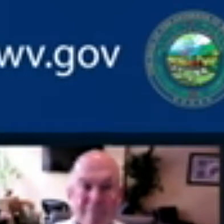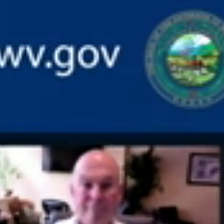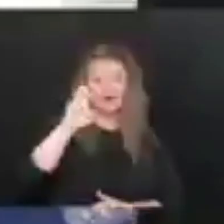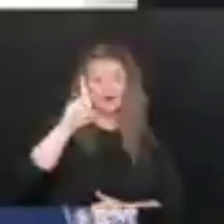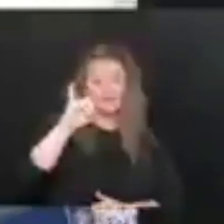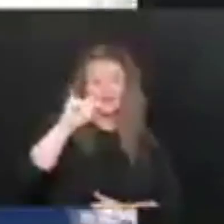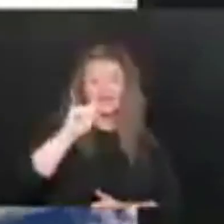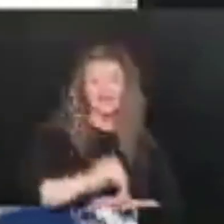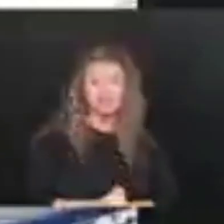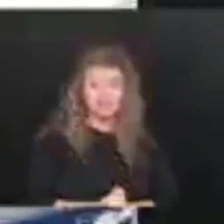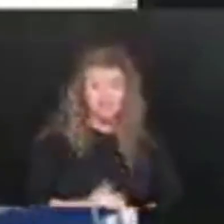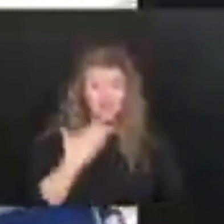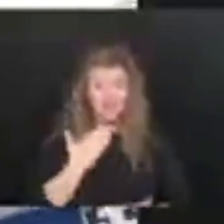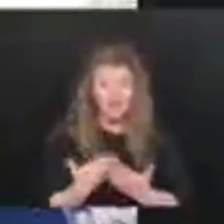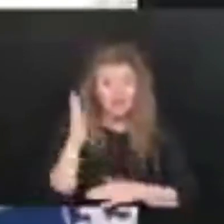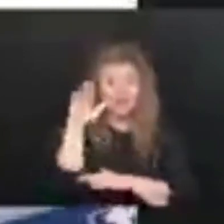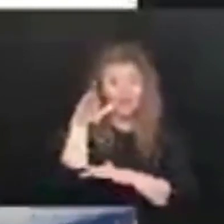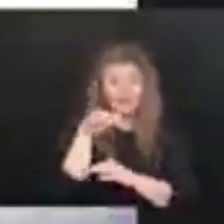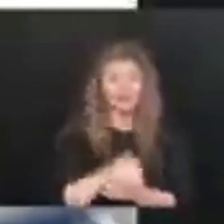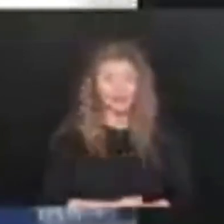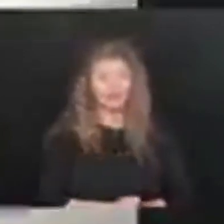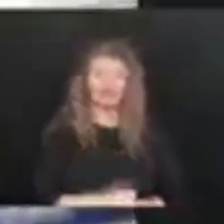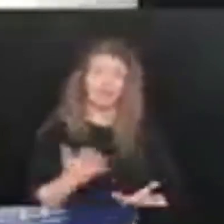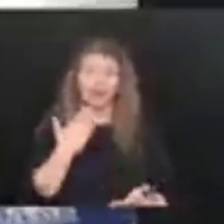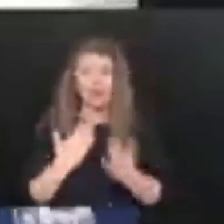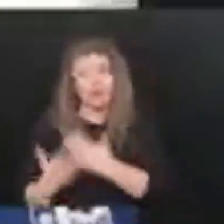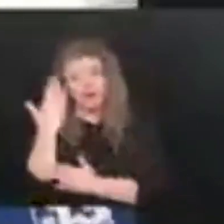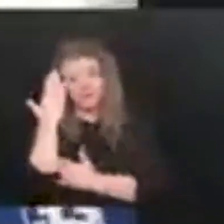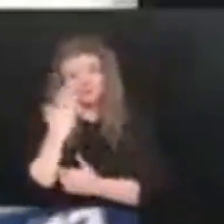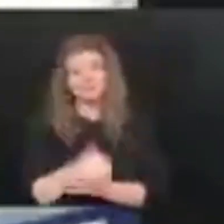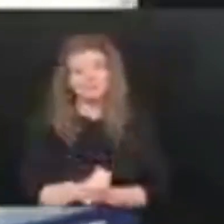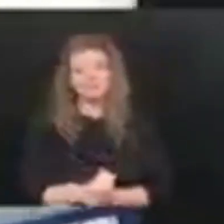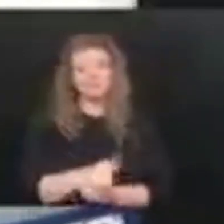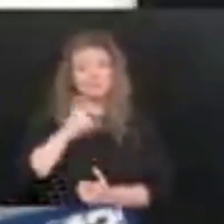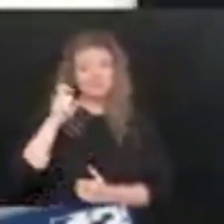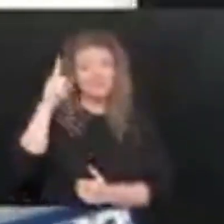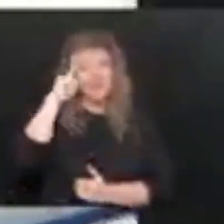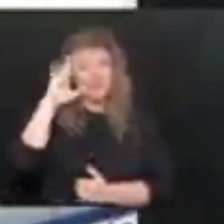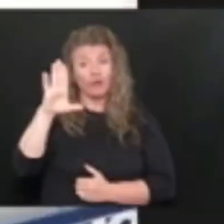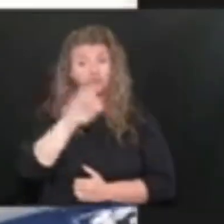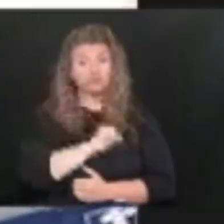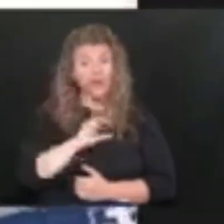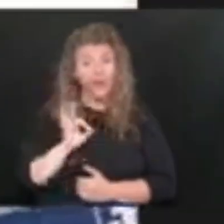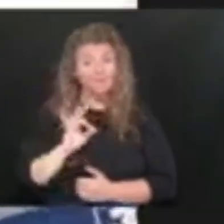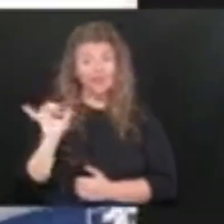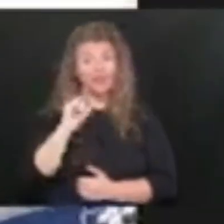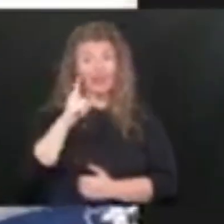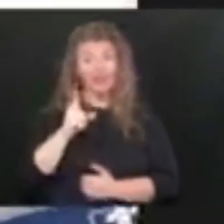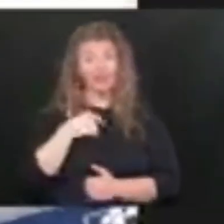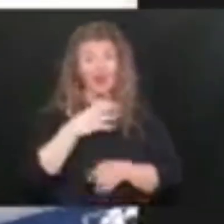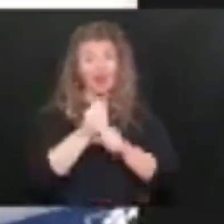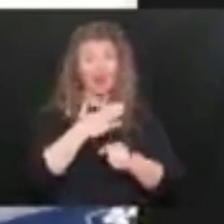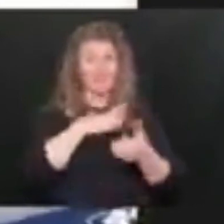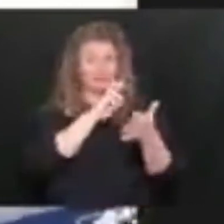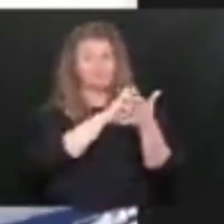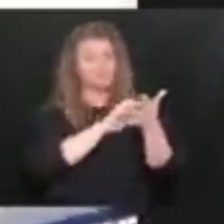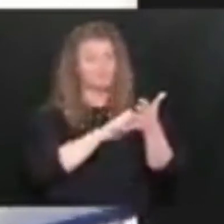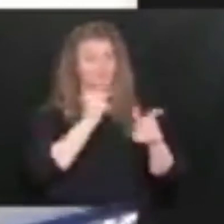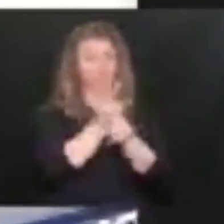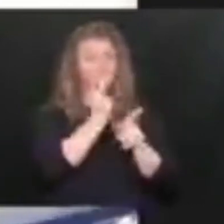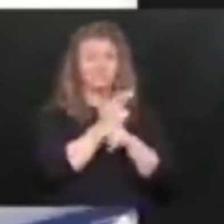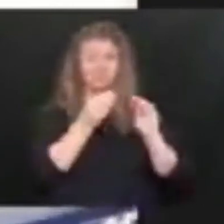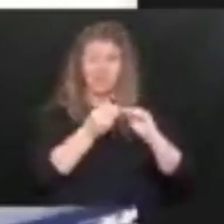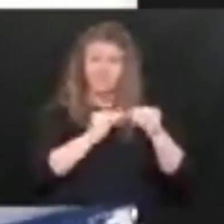Good afternoon. Or good morning, rather, Governor and staff. Governor, like you, I got out my calculator and crunched some numbers